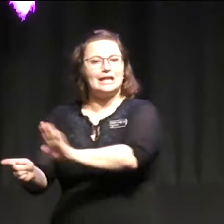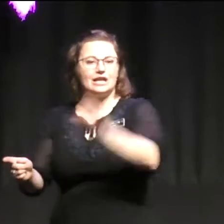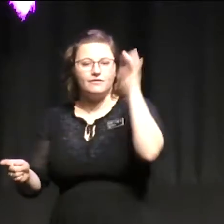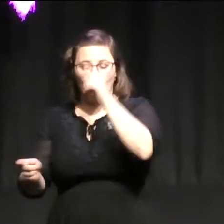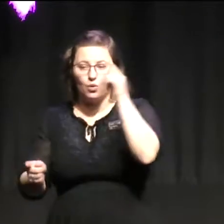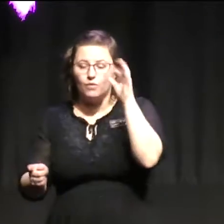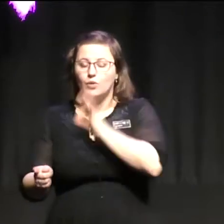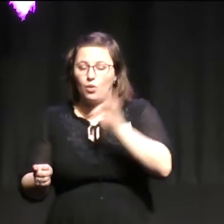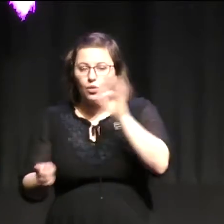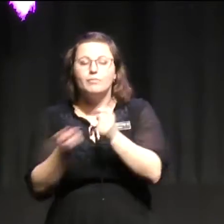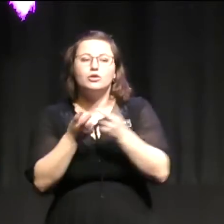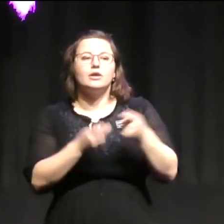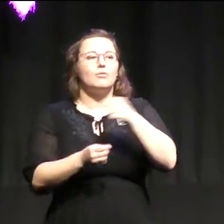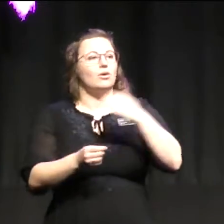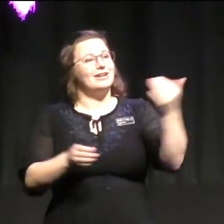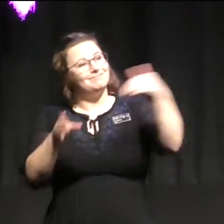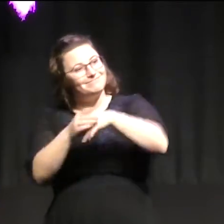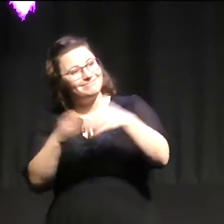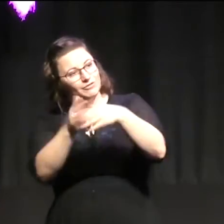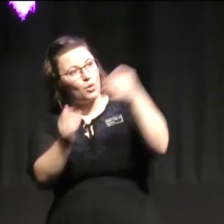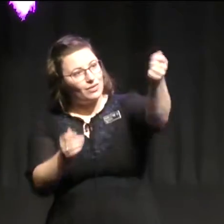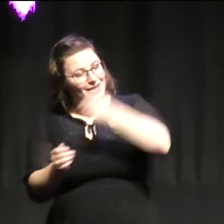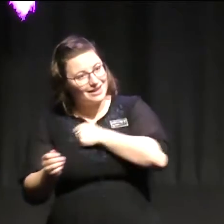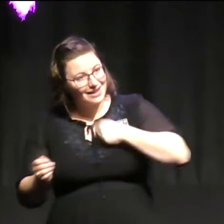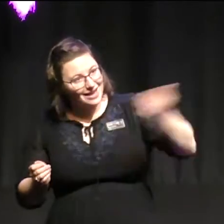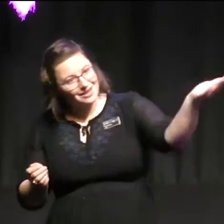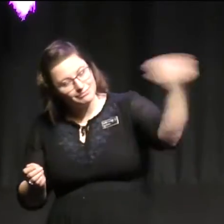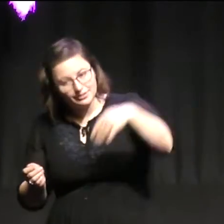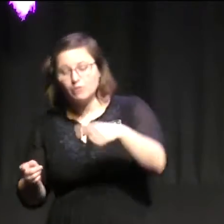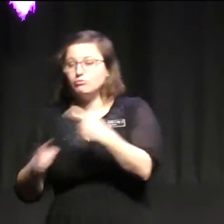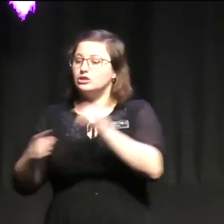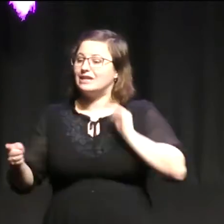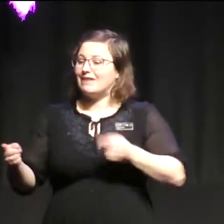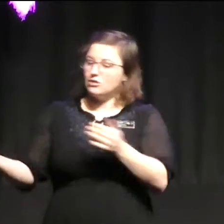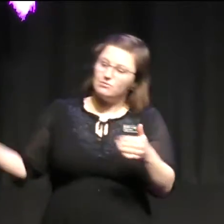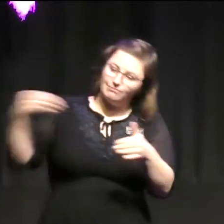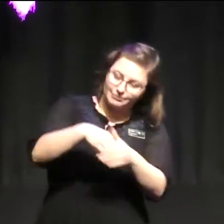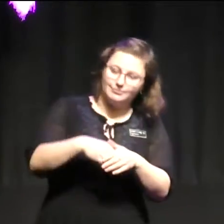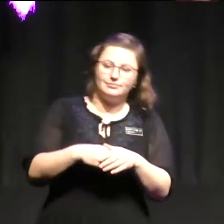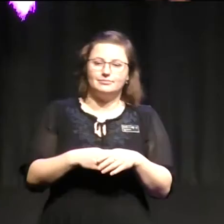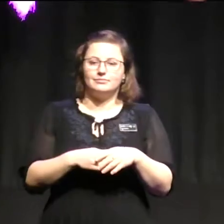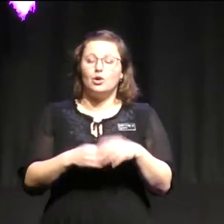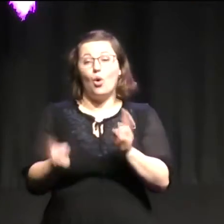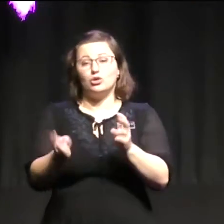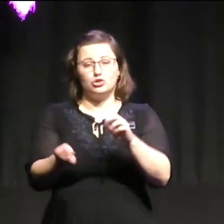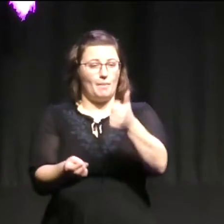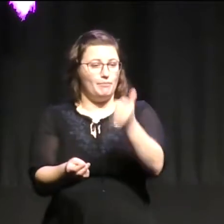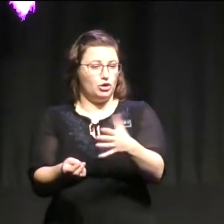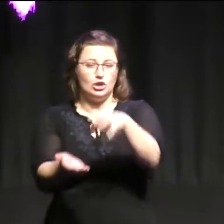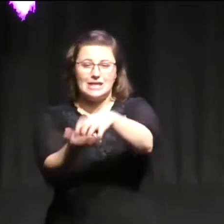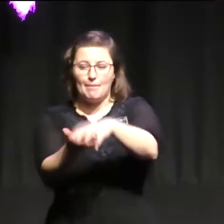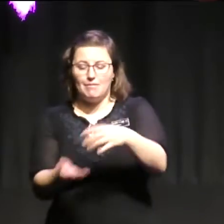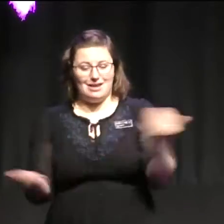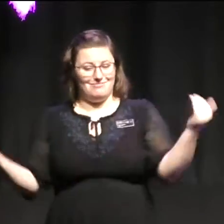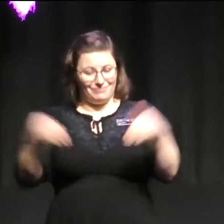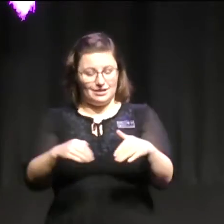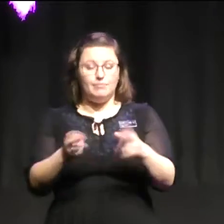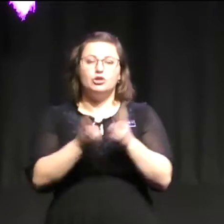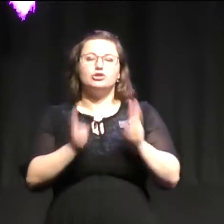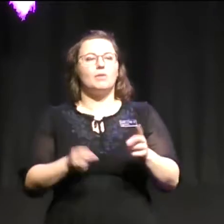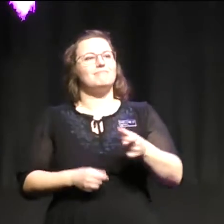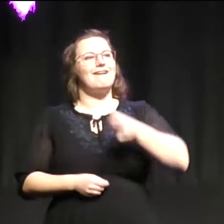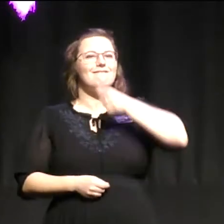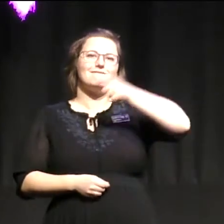government, and also it brings in the participation of the women and the community. So in a way, as a union, you